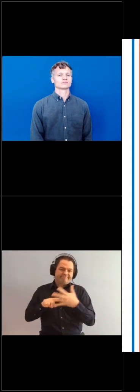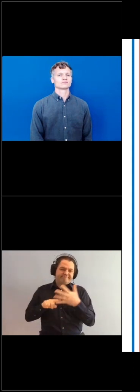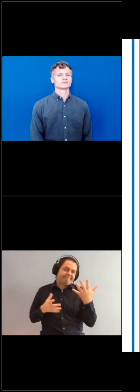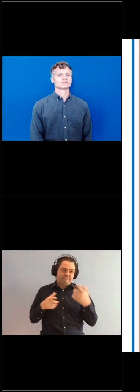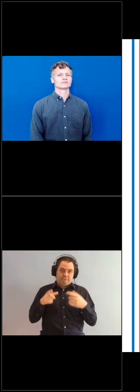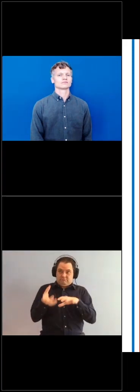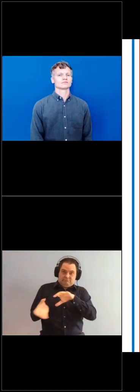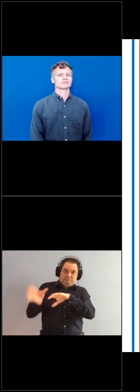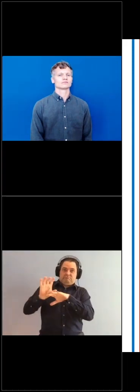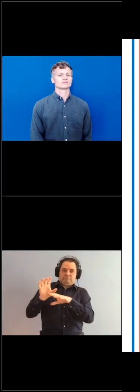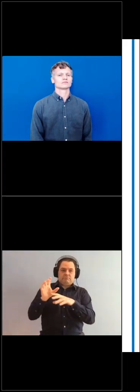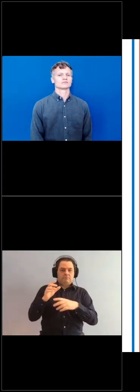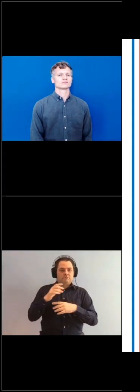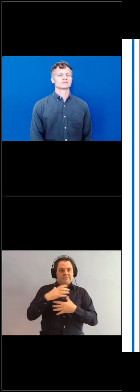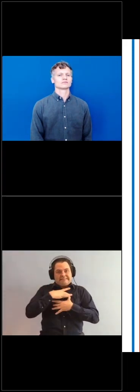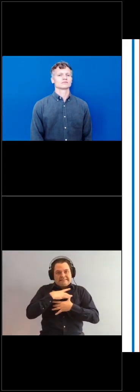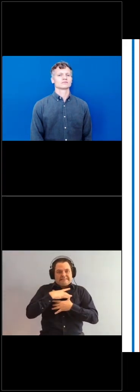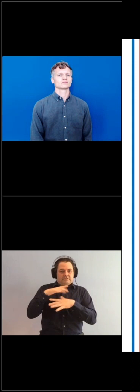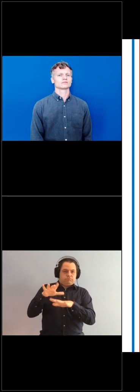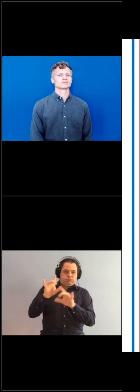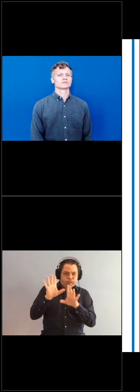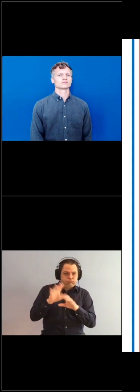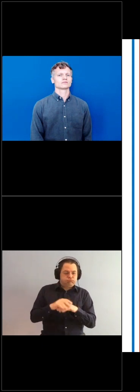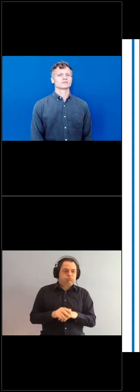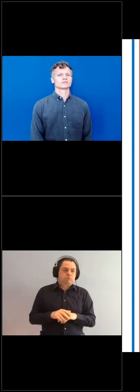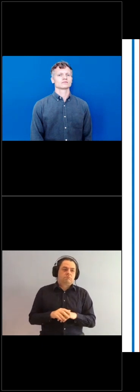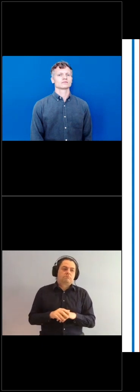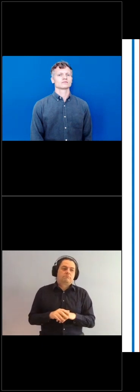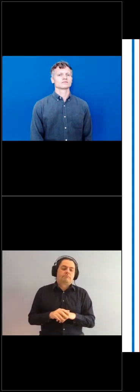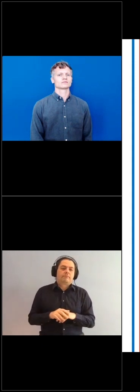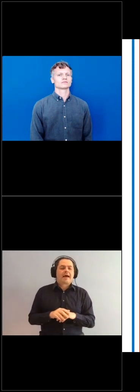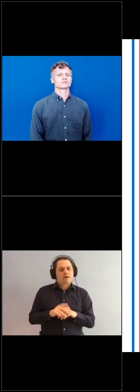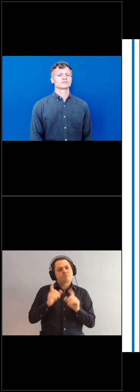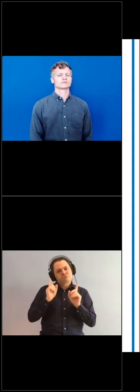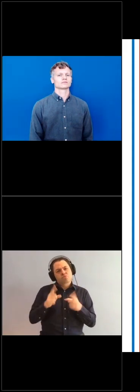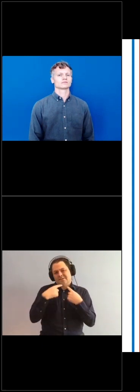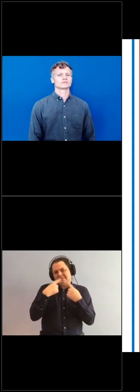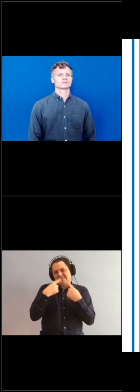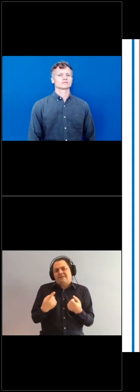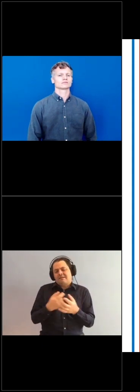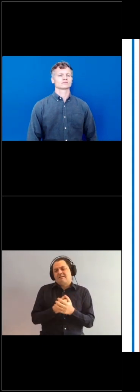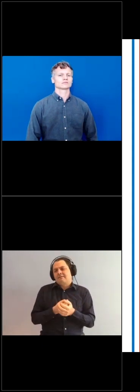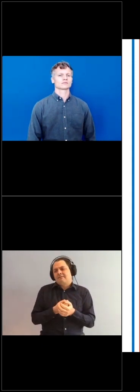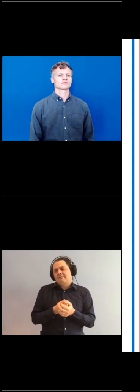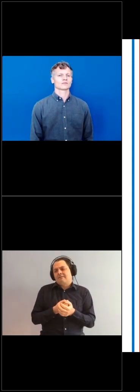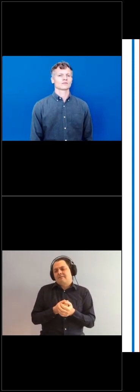situation. Important to highlight as well, as mentioned before, is that we